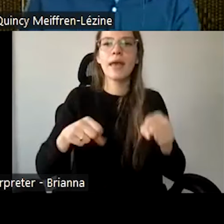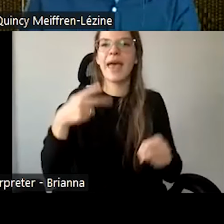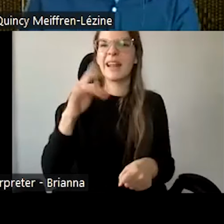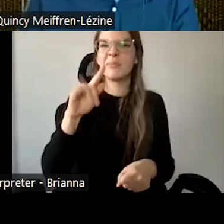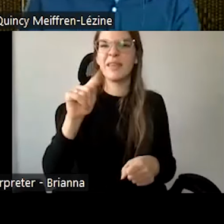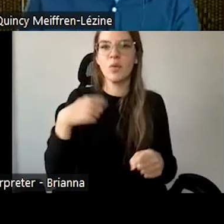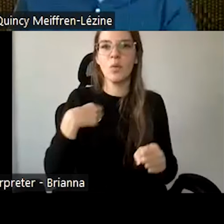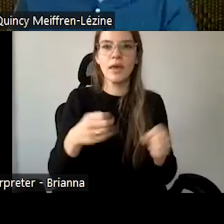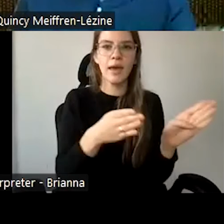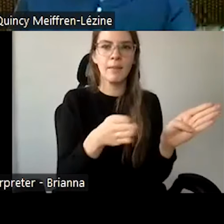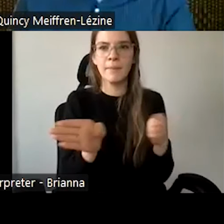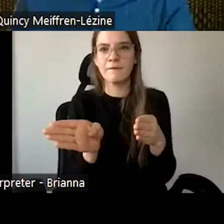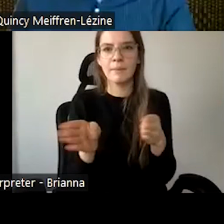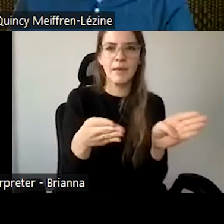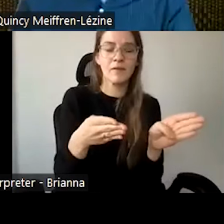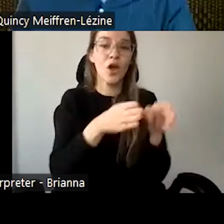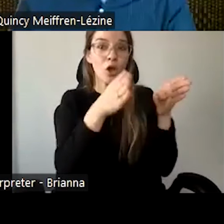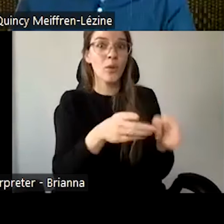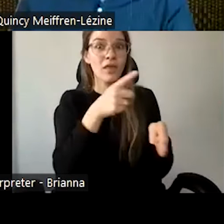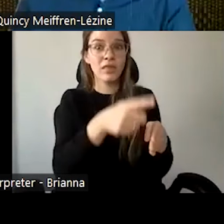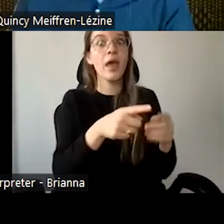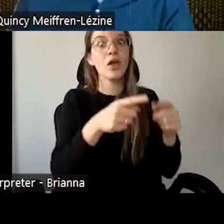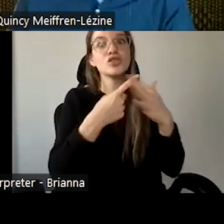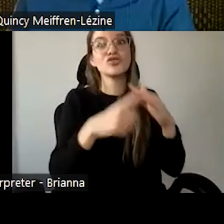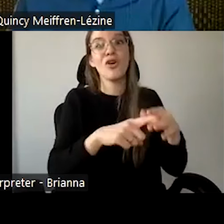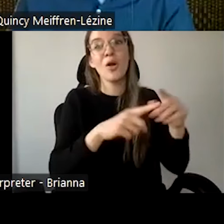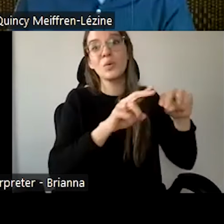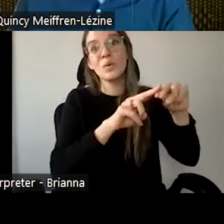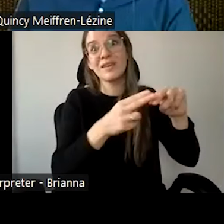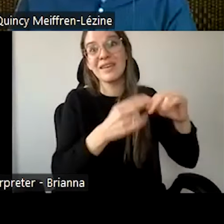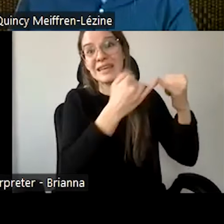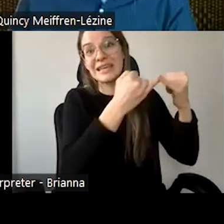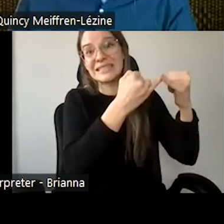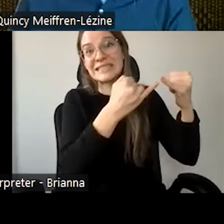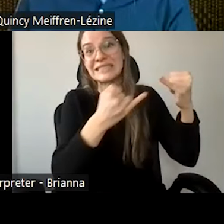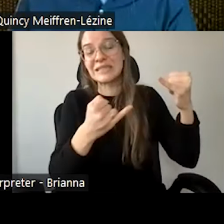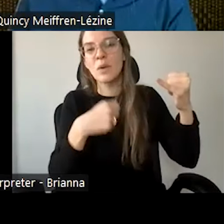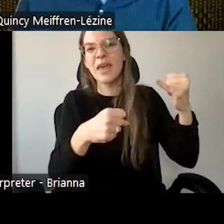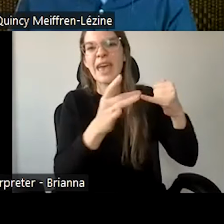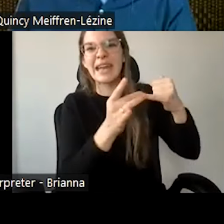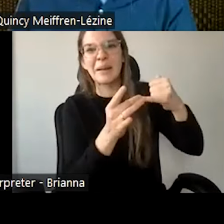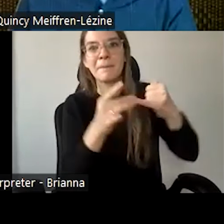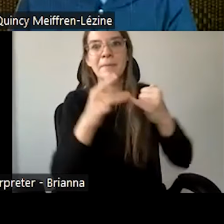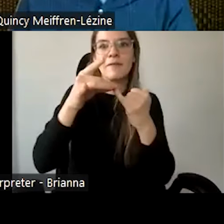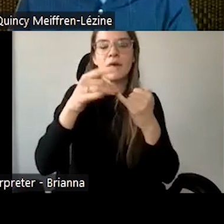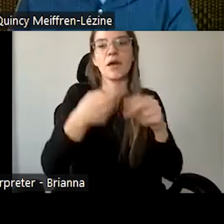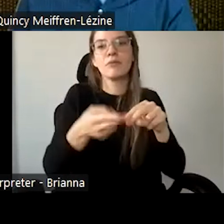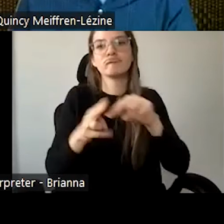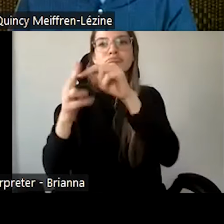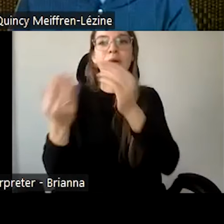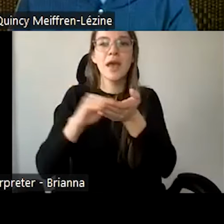to take somebody from where they are on that downward trajectory to where they are pointed back up. And what happens after that